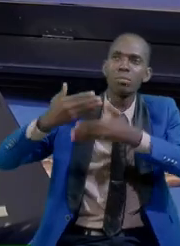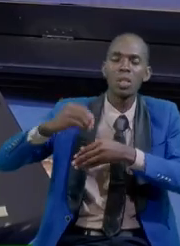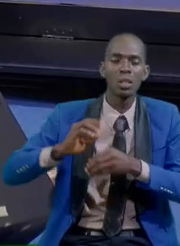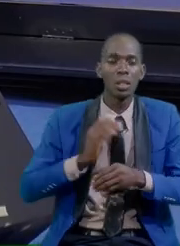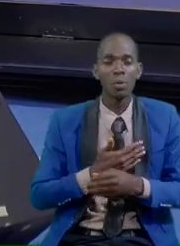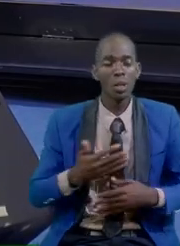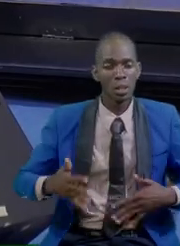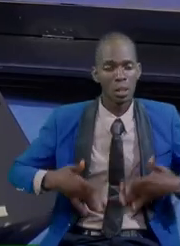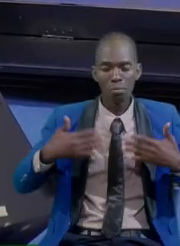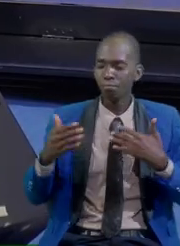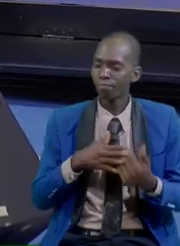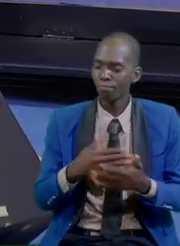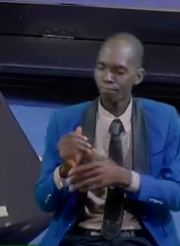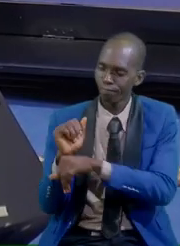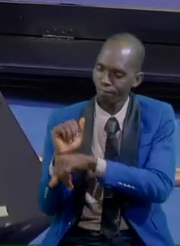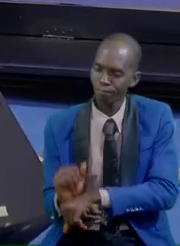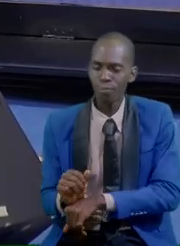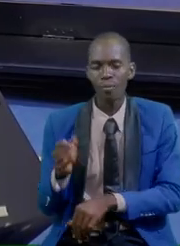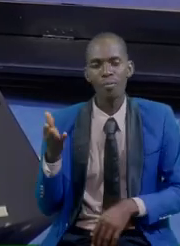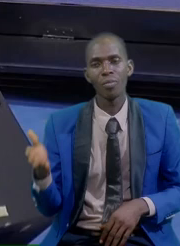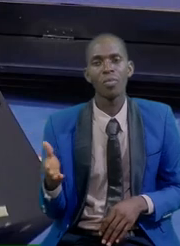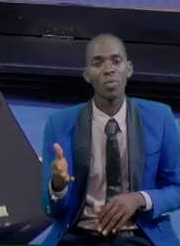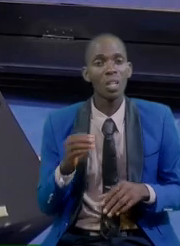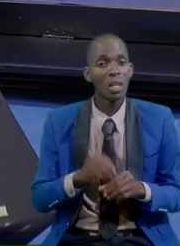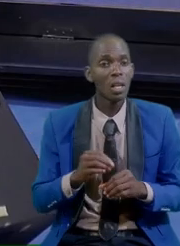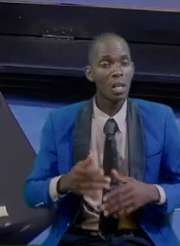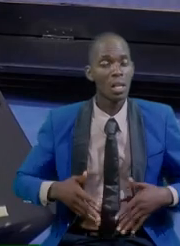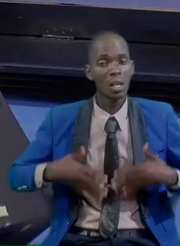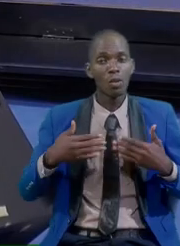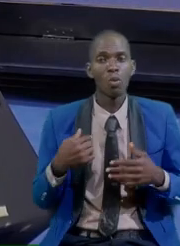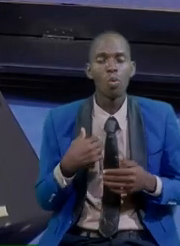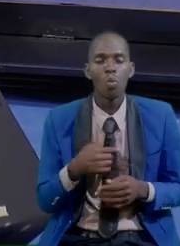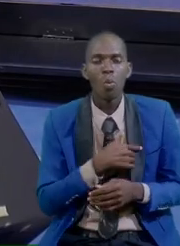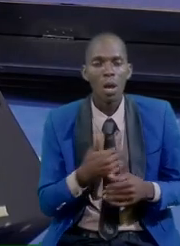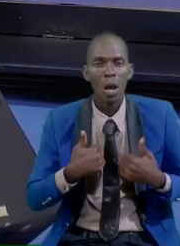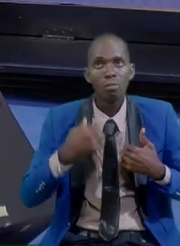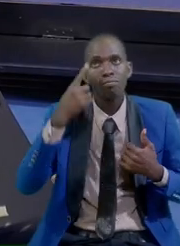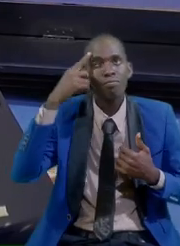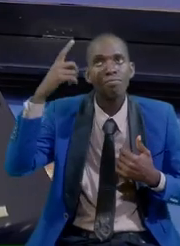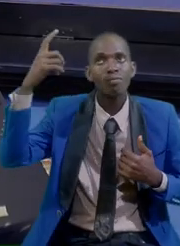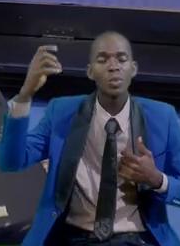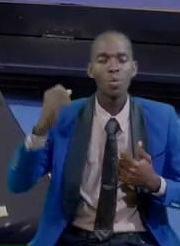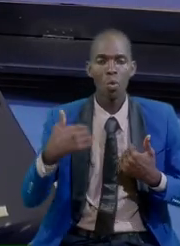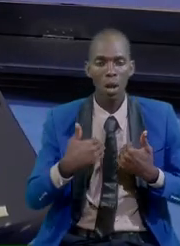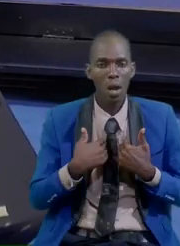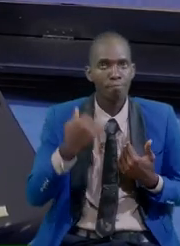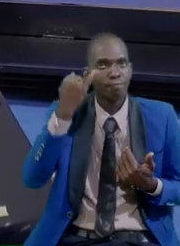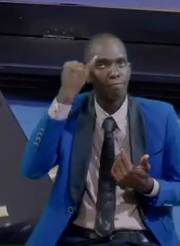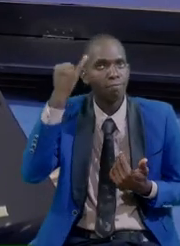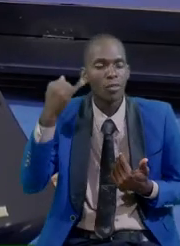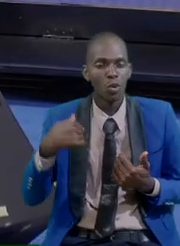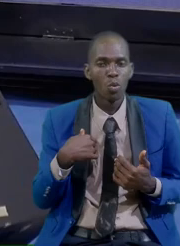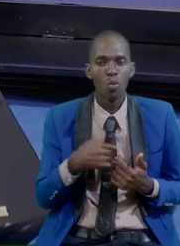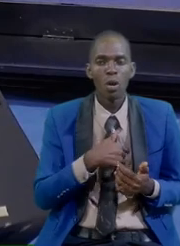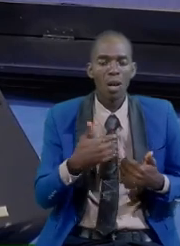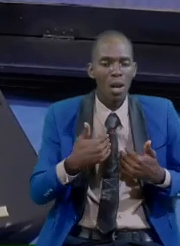Keep them safely in life. We have dreams, we have intentions, and we have the kind of the